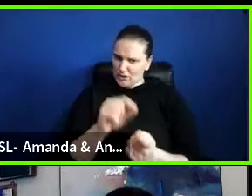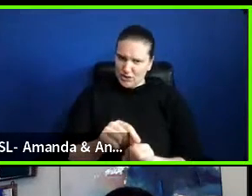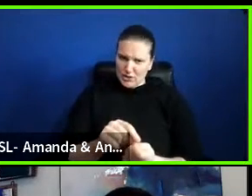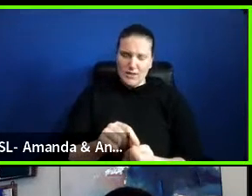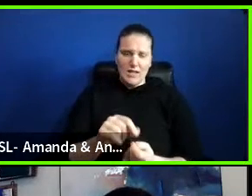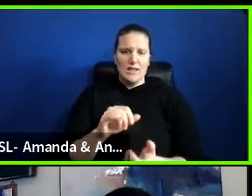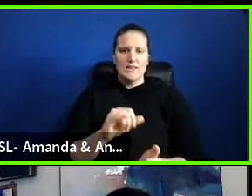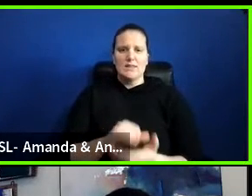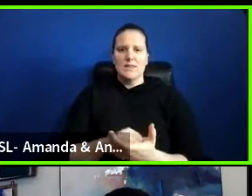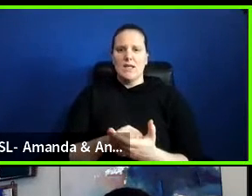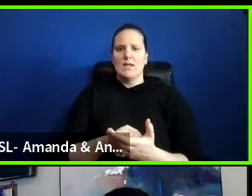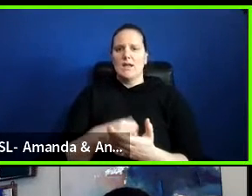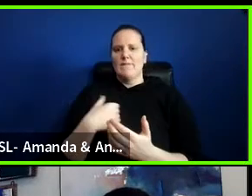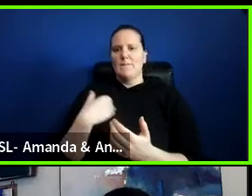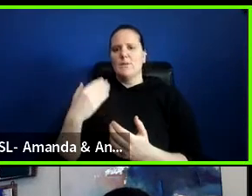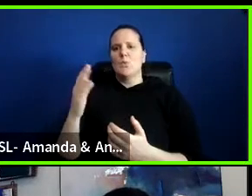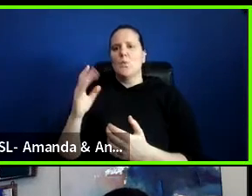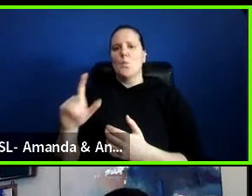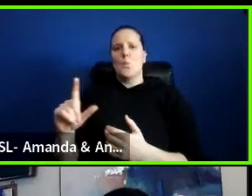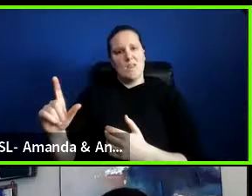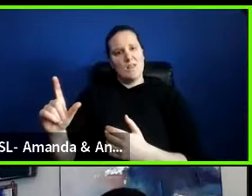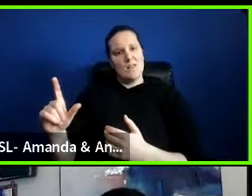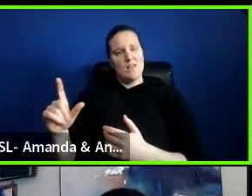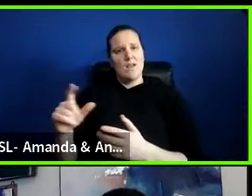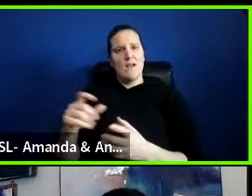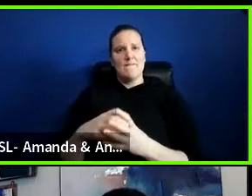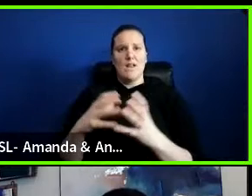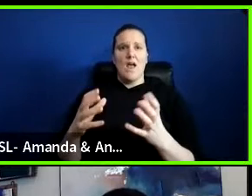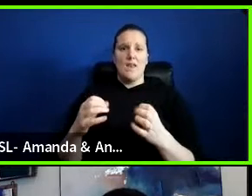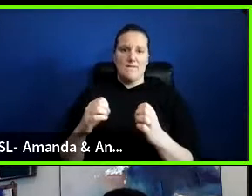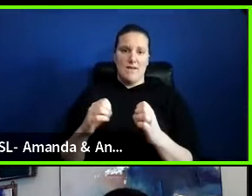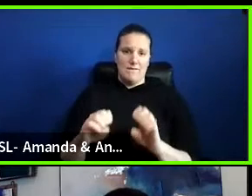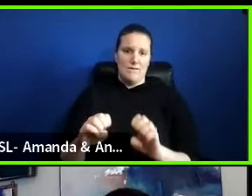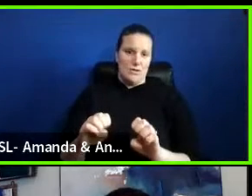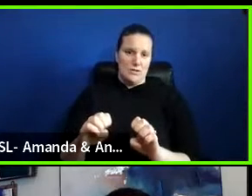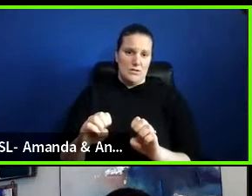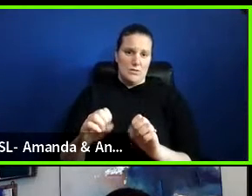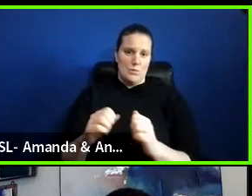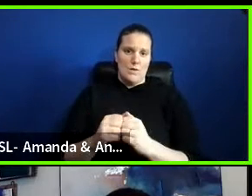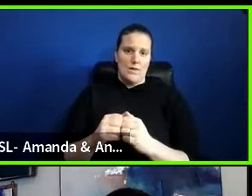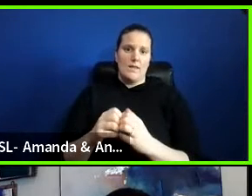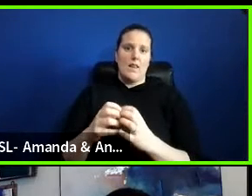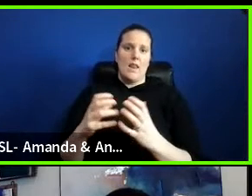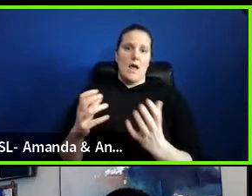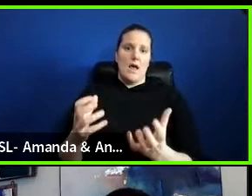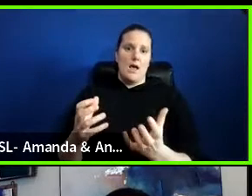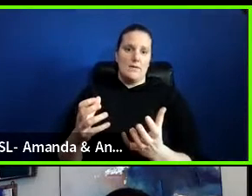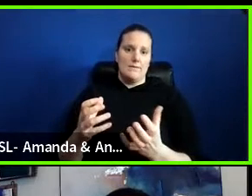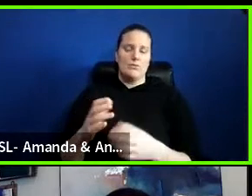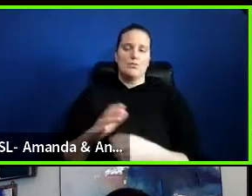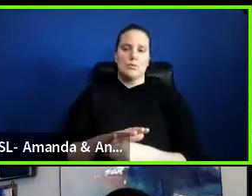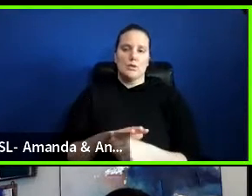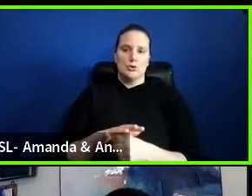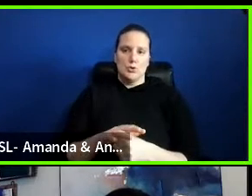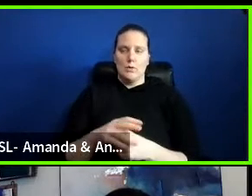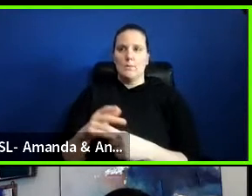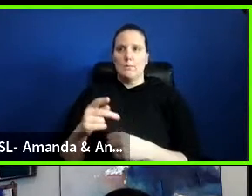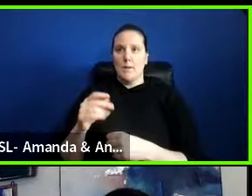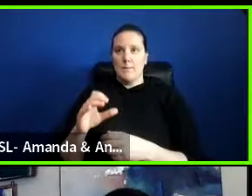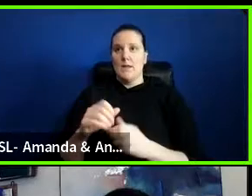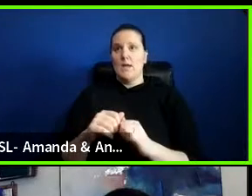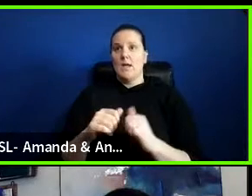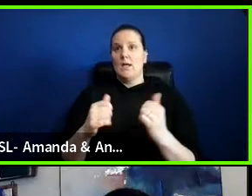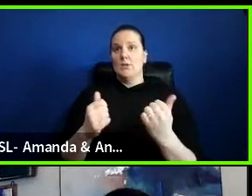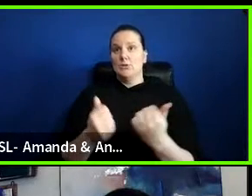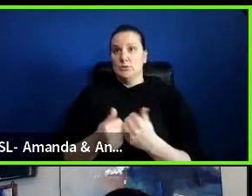that there has been a will and a lot of effort on behalf of a lot of the regional public